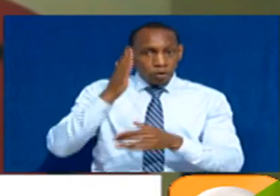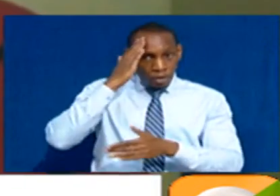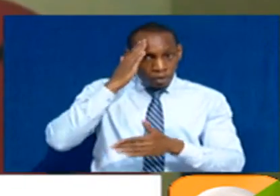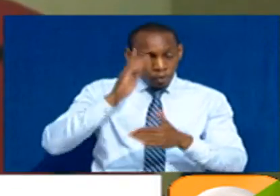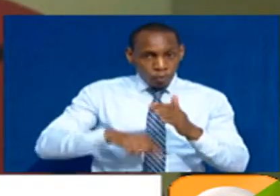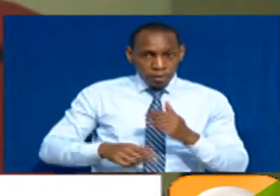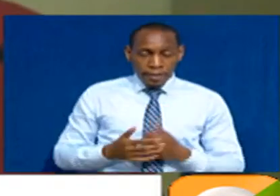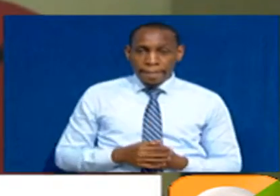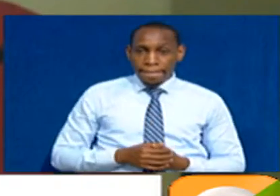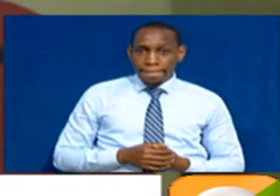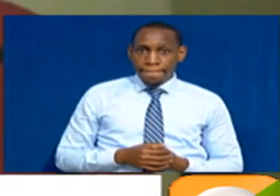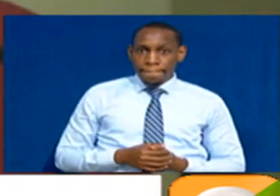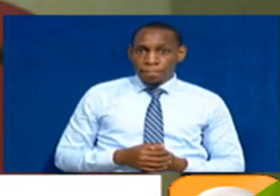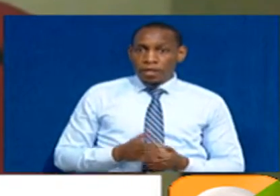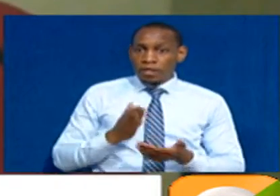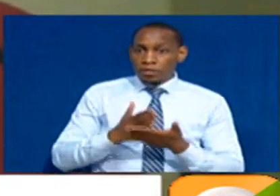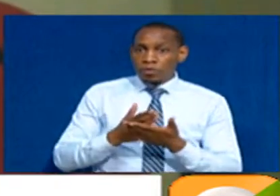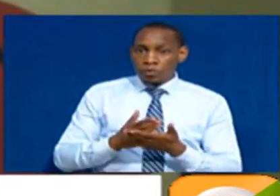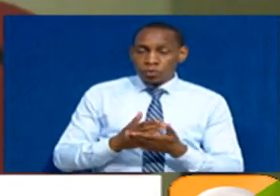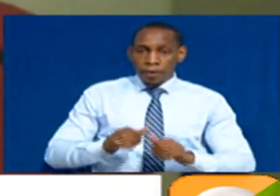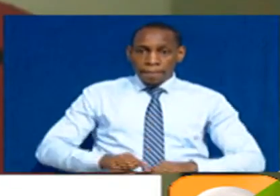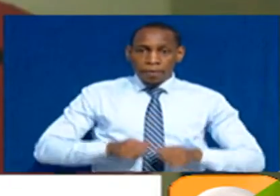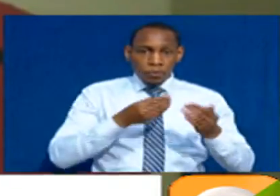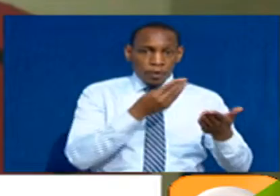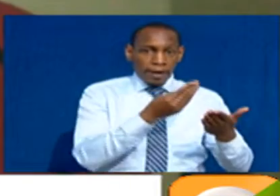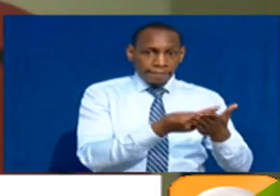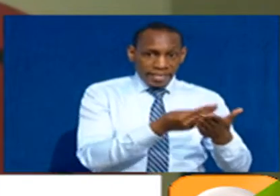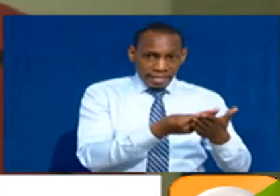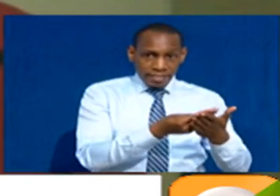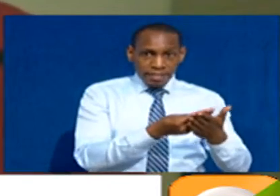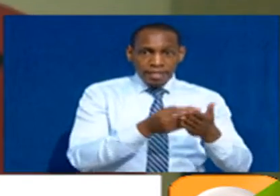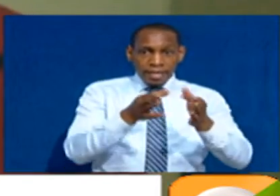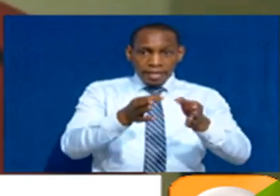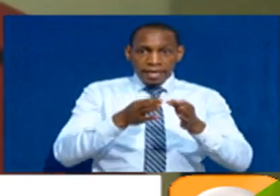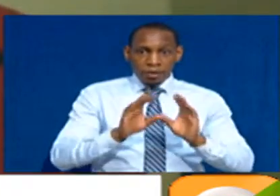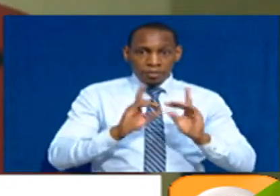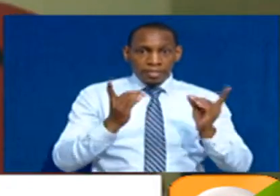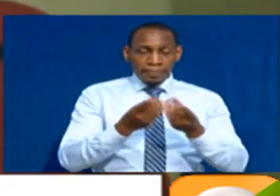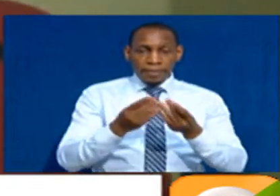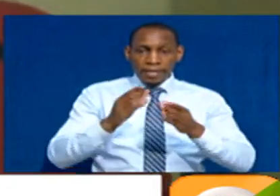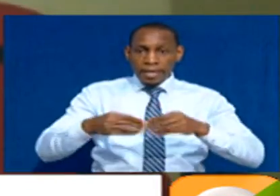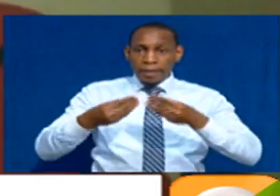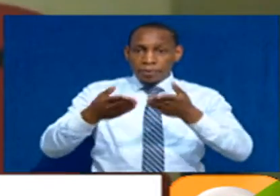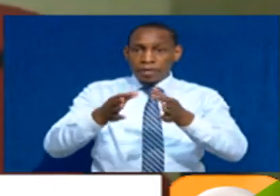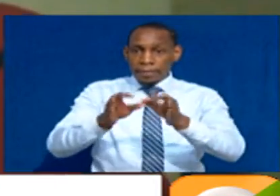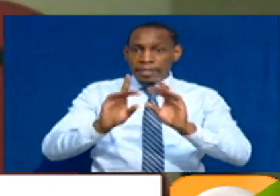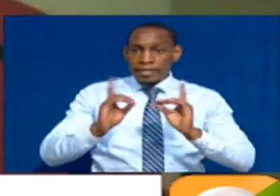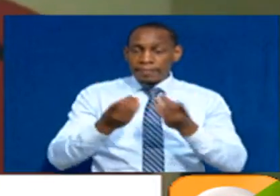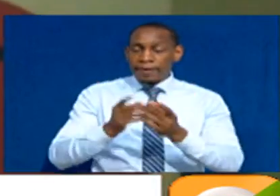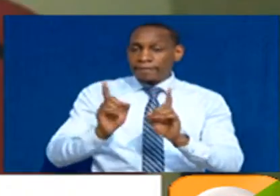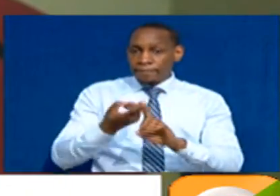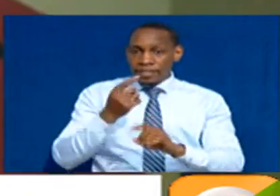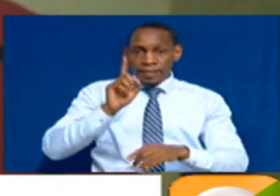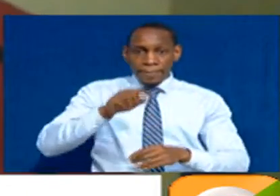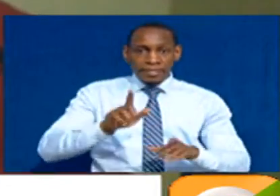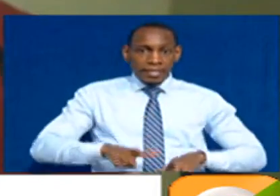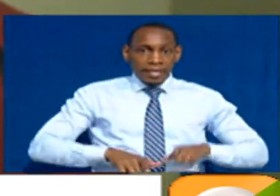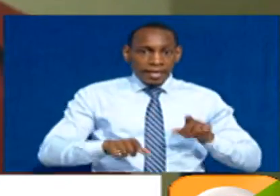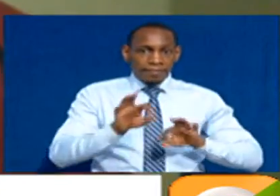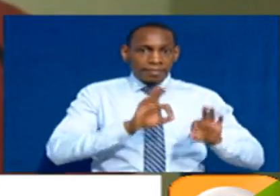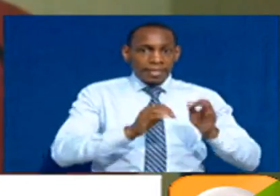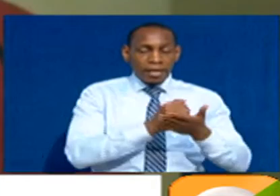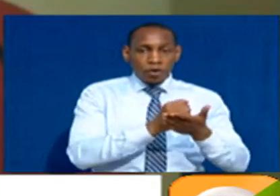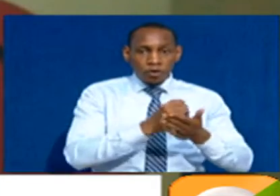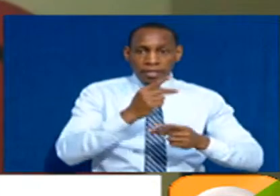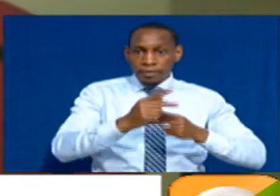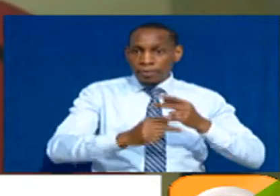that there were heads of finance and the accounts departments and procurement who had to undergo, you know, the lifestyle